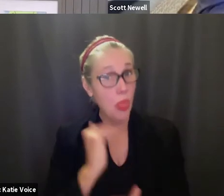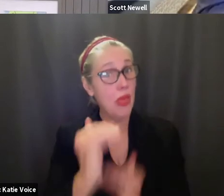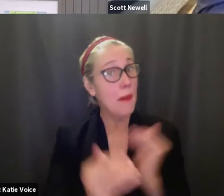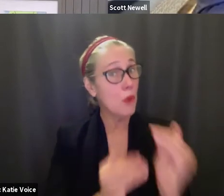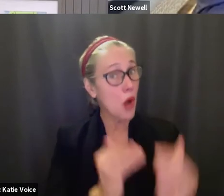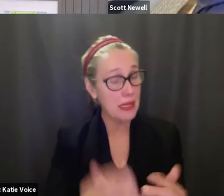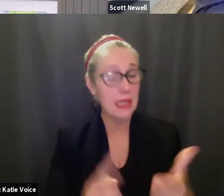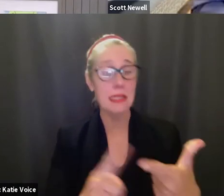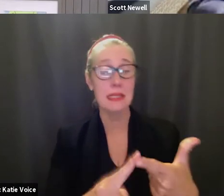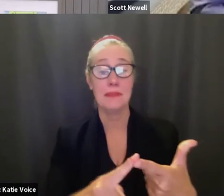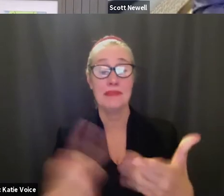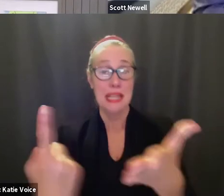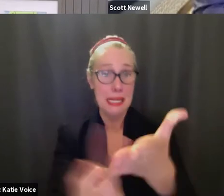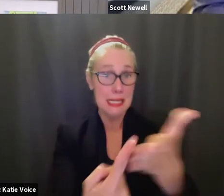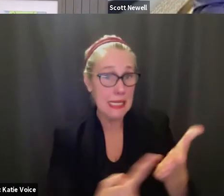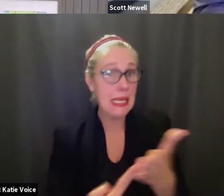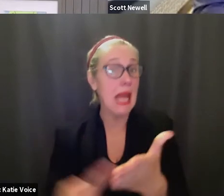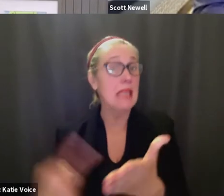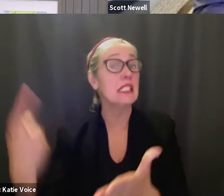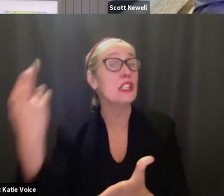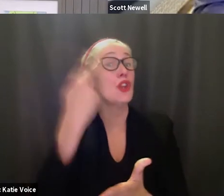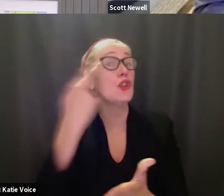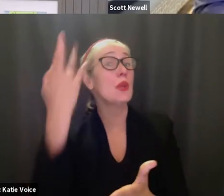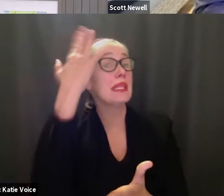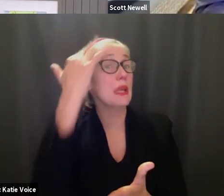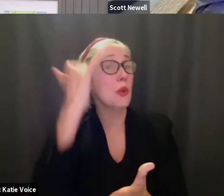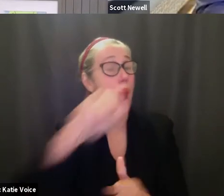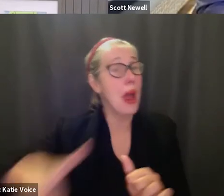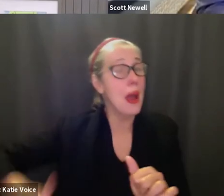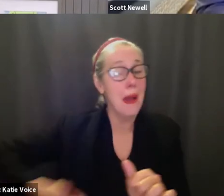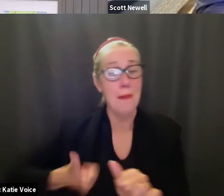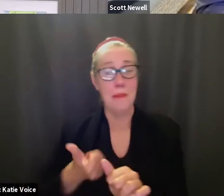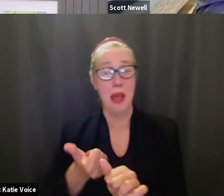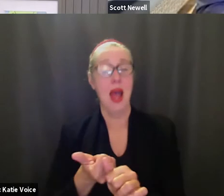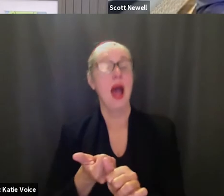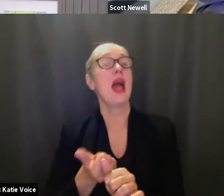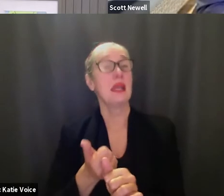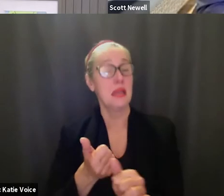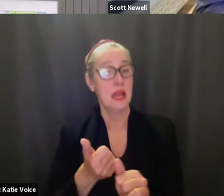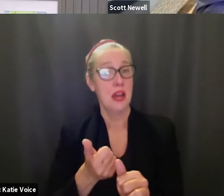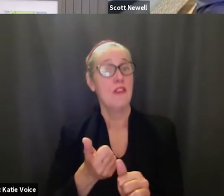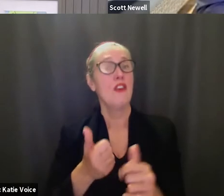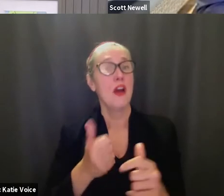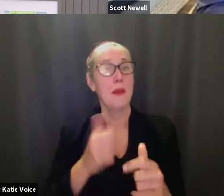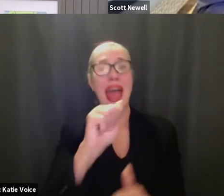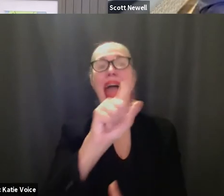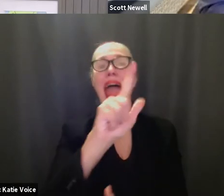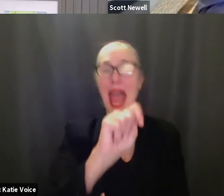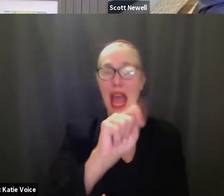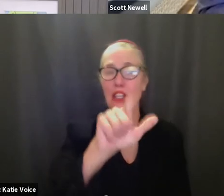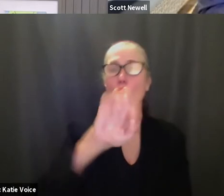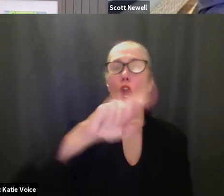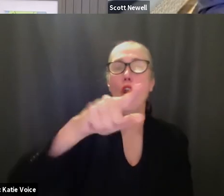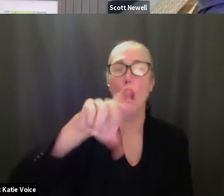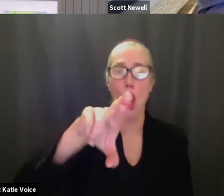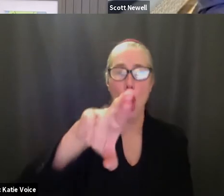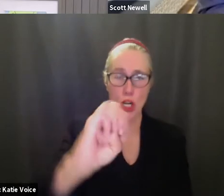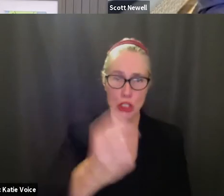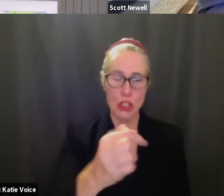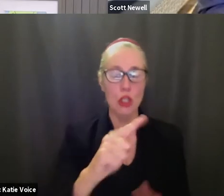talk about the why behind moving from an at-large district to a by area district